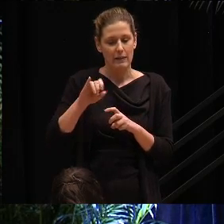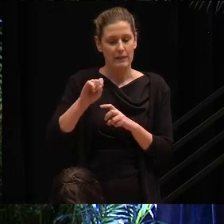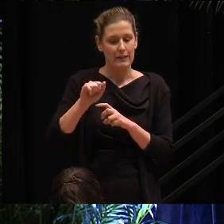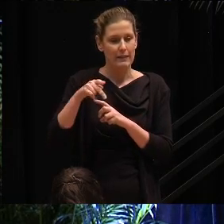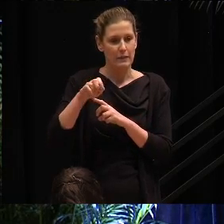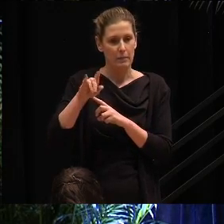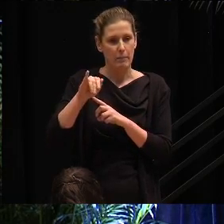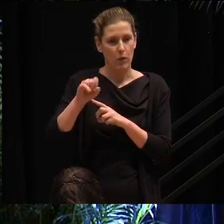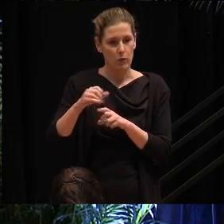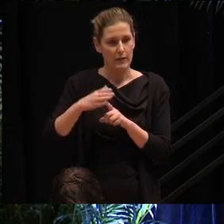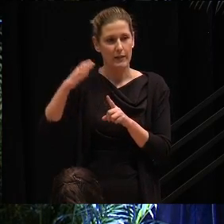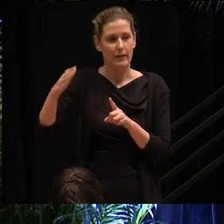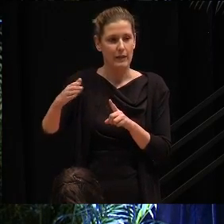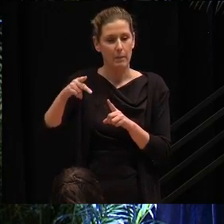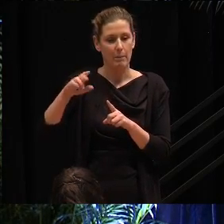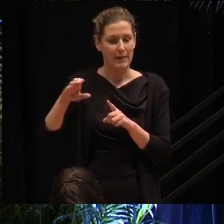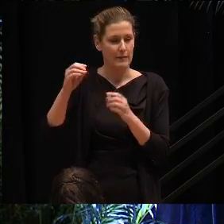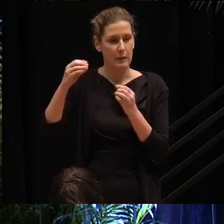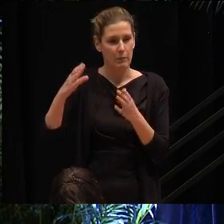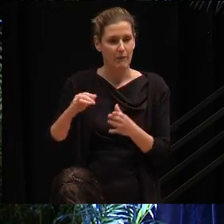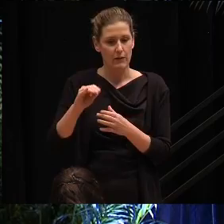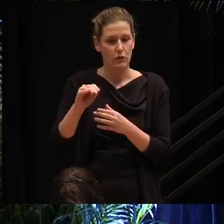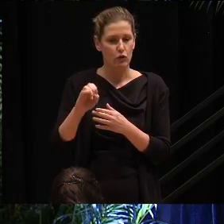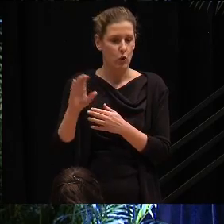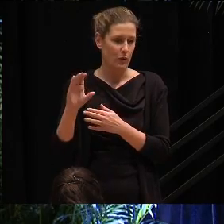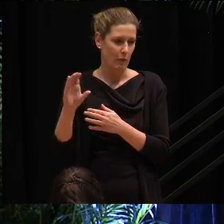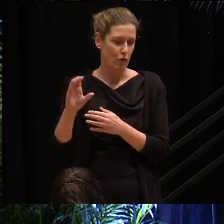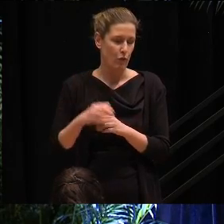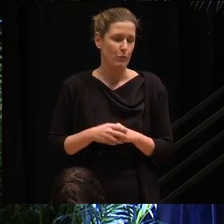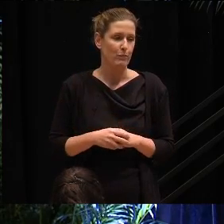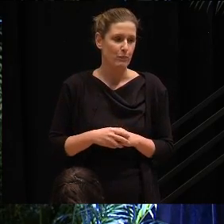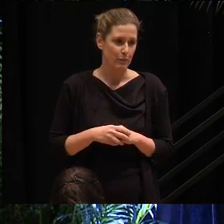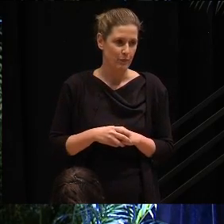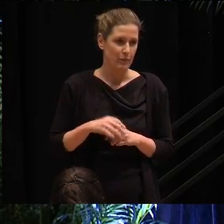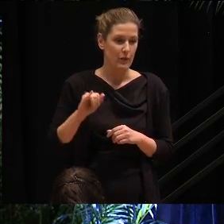Pelosi, and Providence College Professor Joe Cammarano.